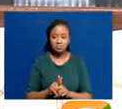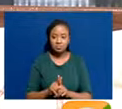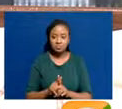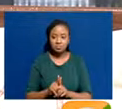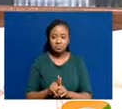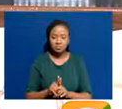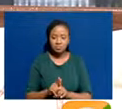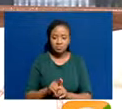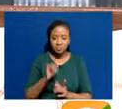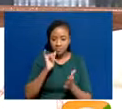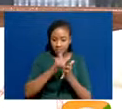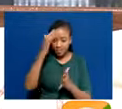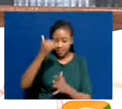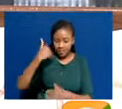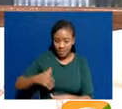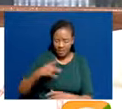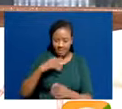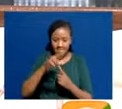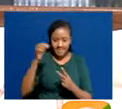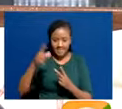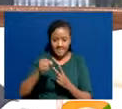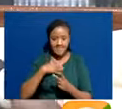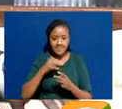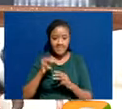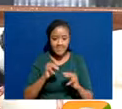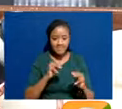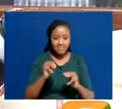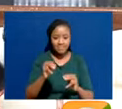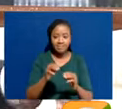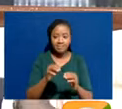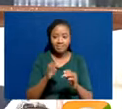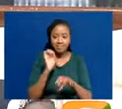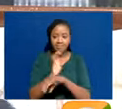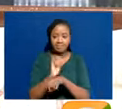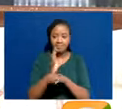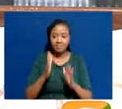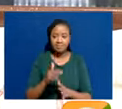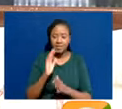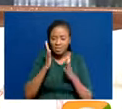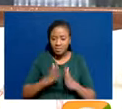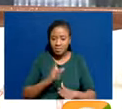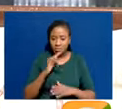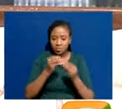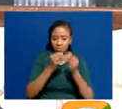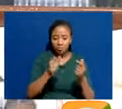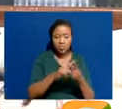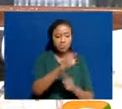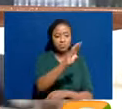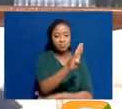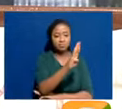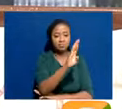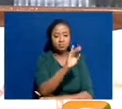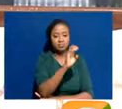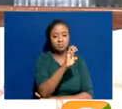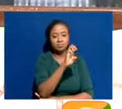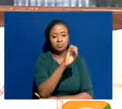that's why I chose my mobility advisor. He's the guy who sorted out Beijing, sorted out